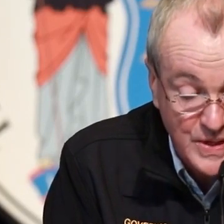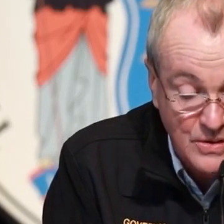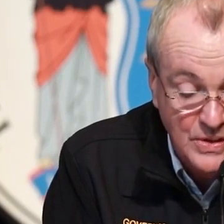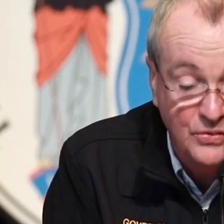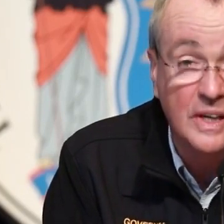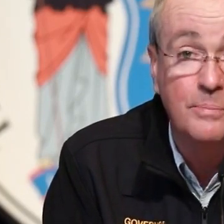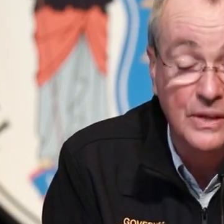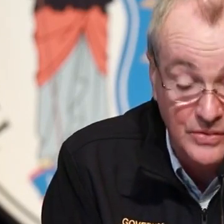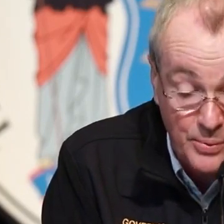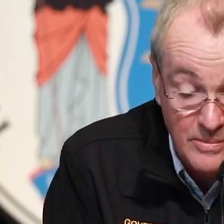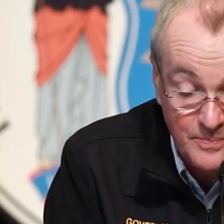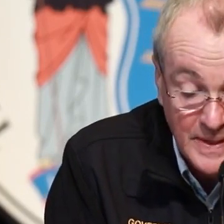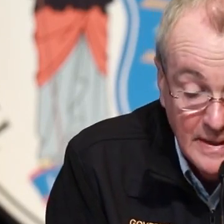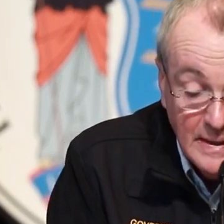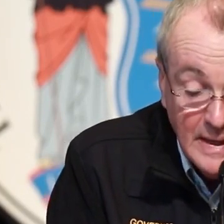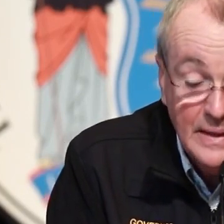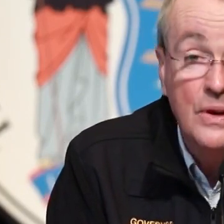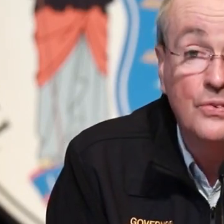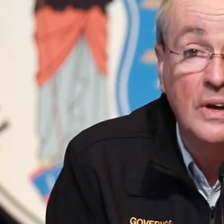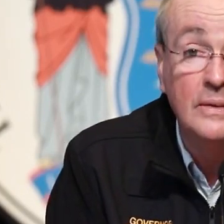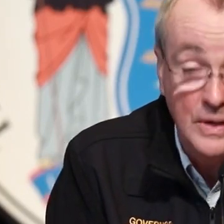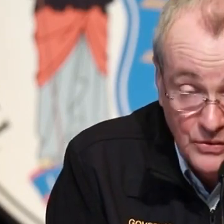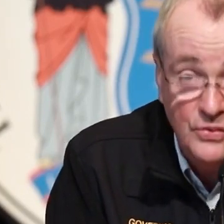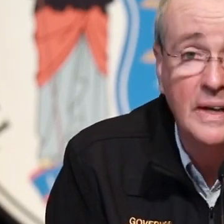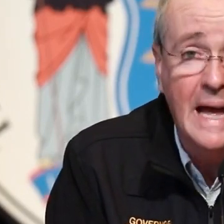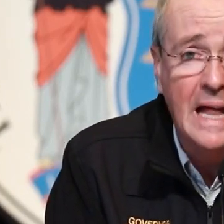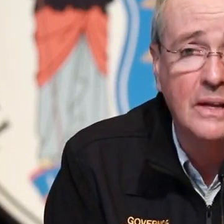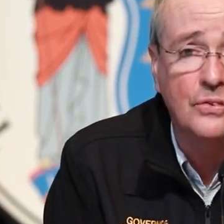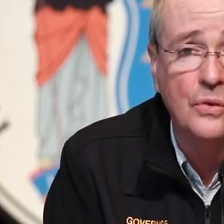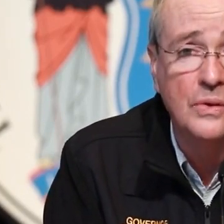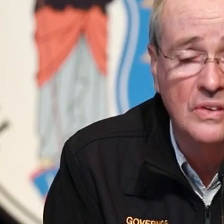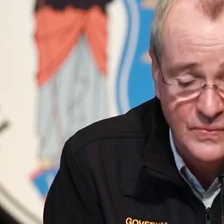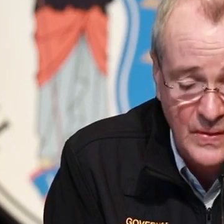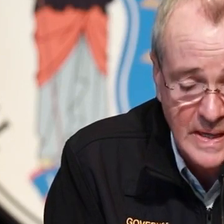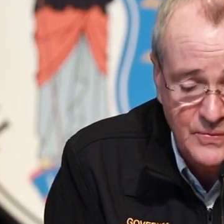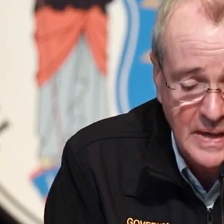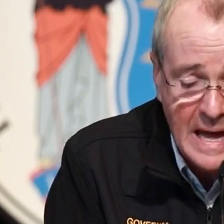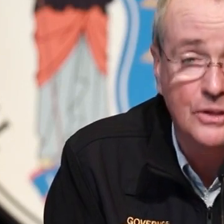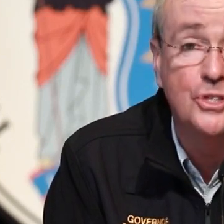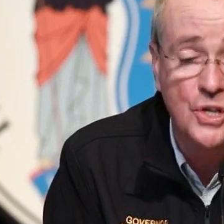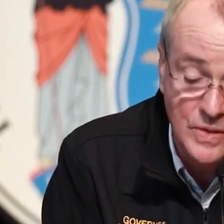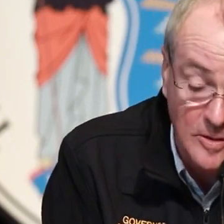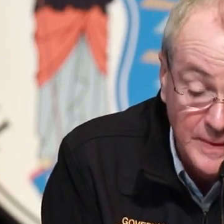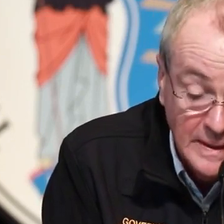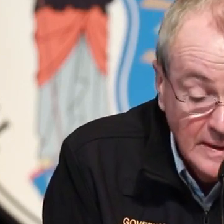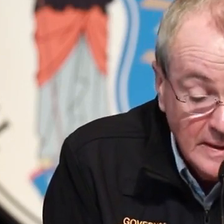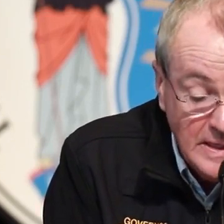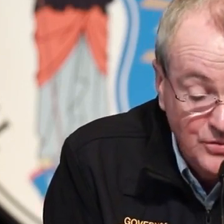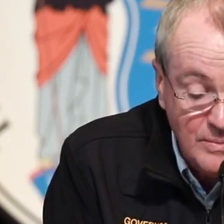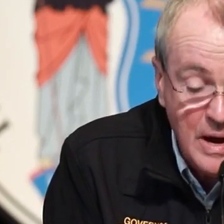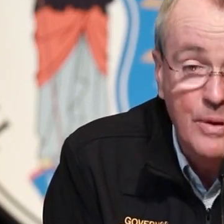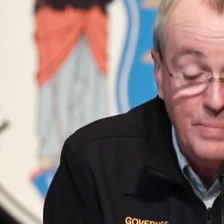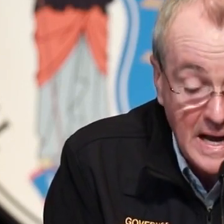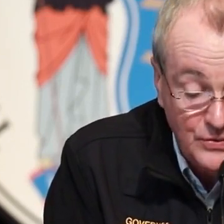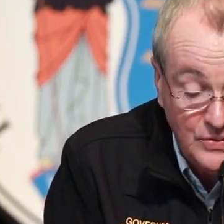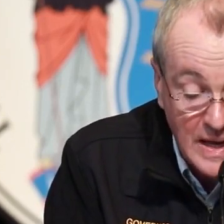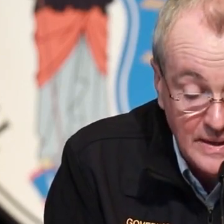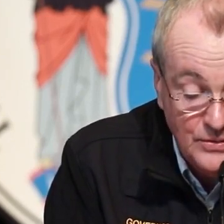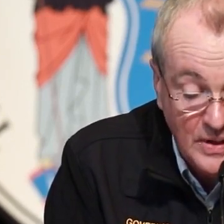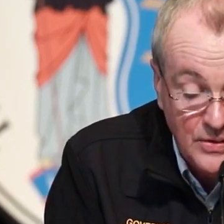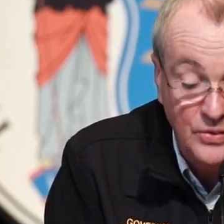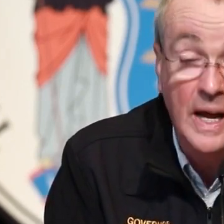works for the Union City Police Department, and their son, or his son, Alex, who is in Philadelphia, Alex Jr. He is remembered by